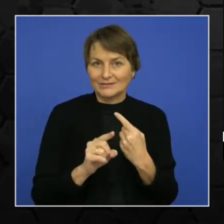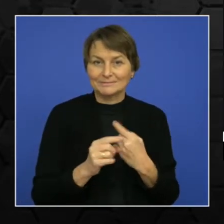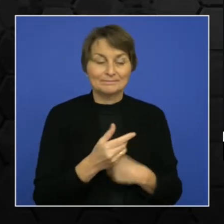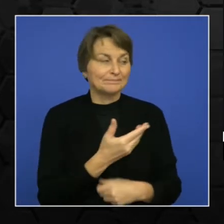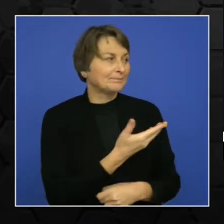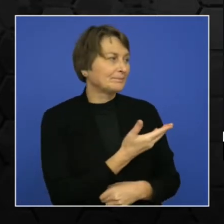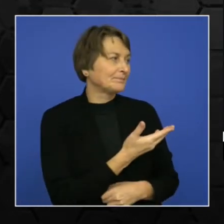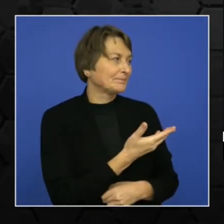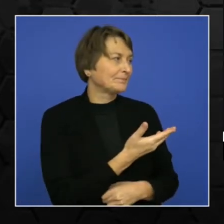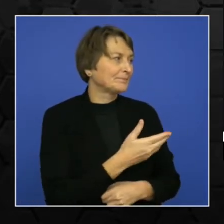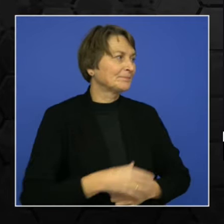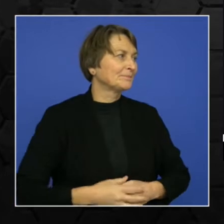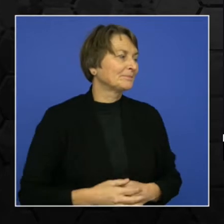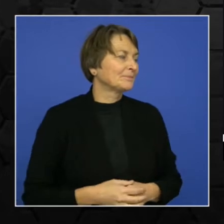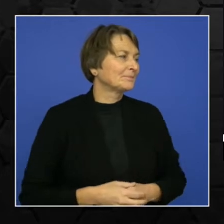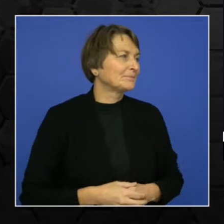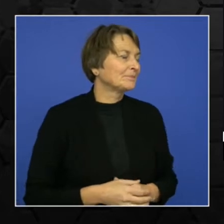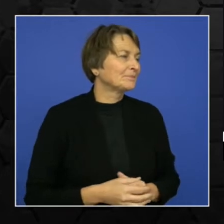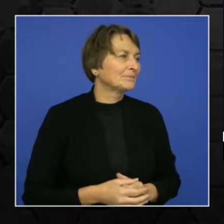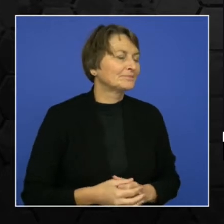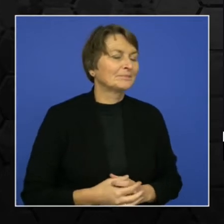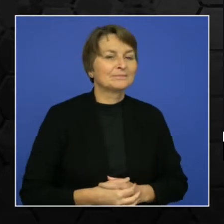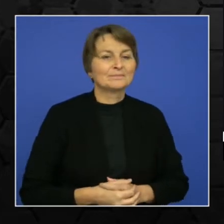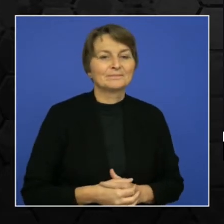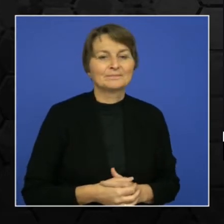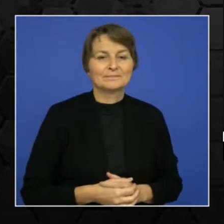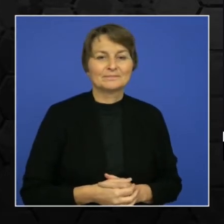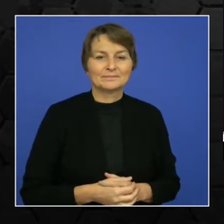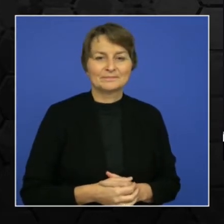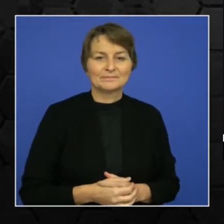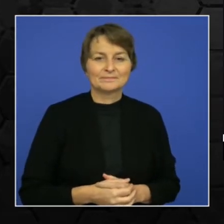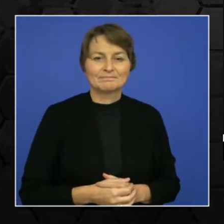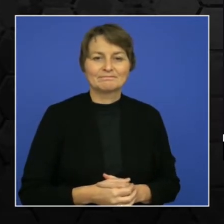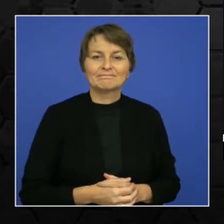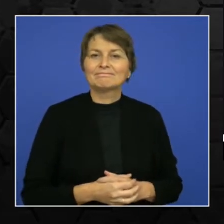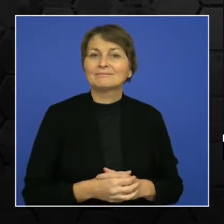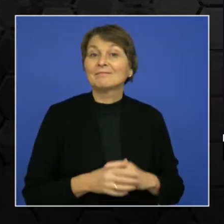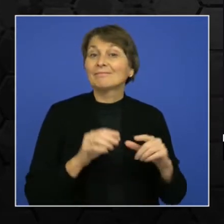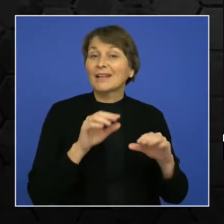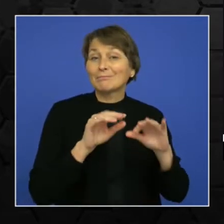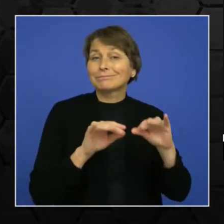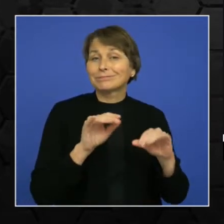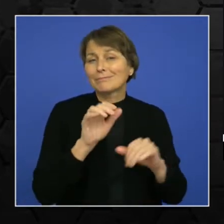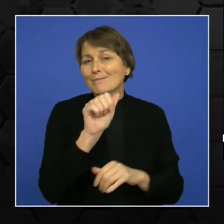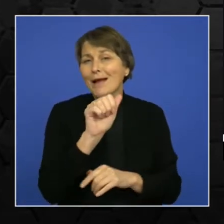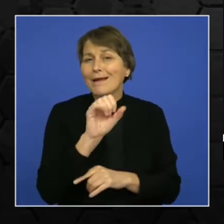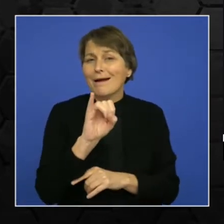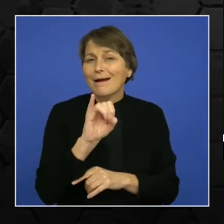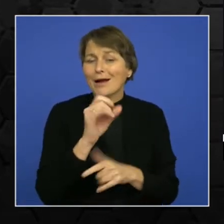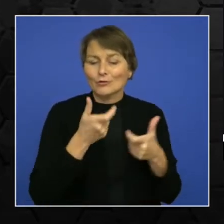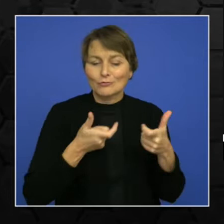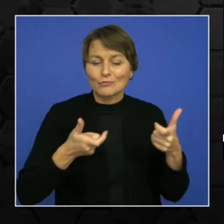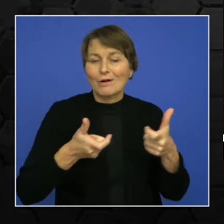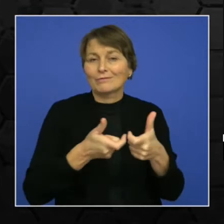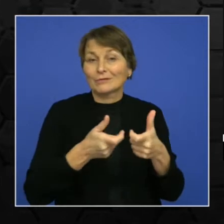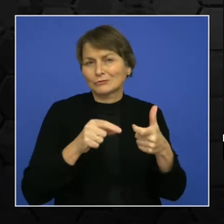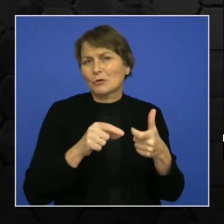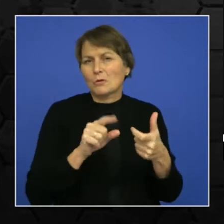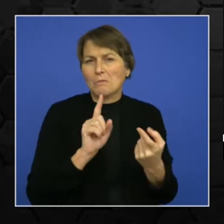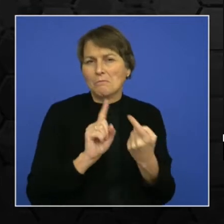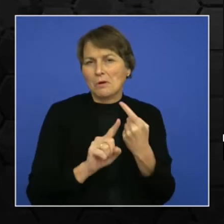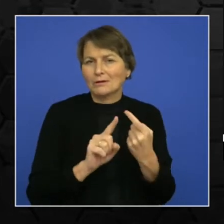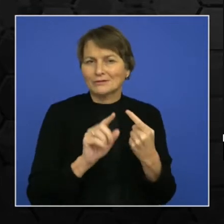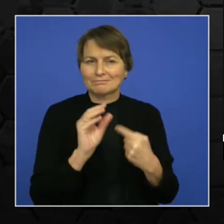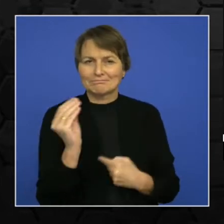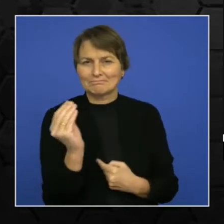give a new resource group. Here, let me just type AI conference, and I'll just give a name like, let's say, Health Bot conference, and